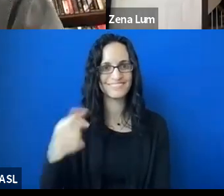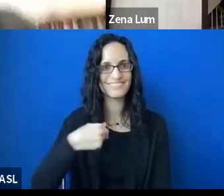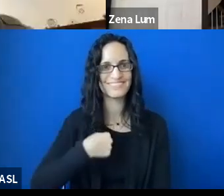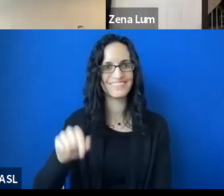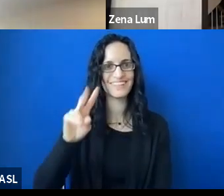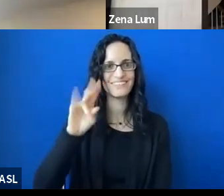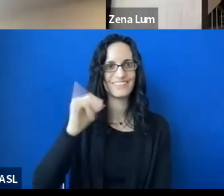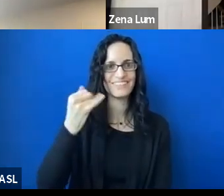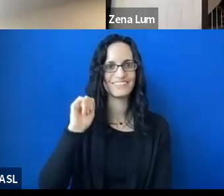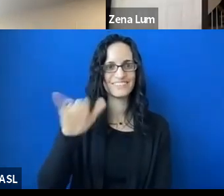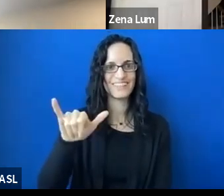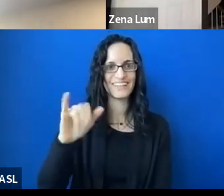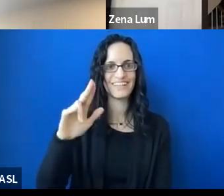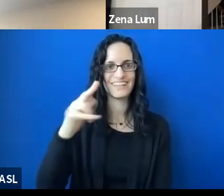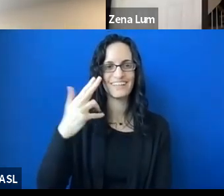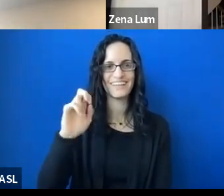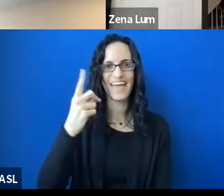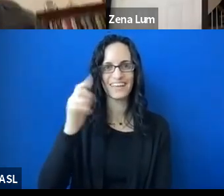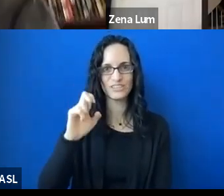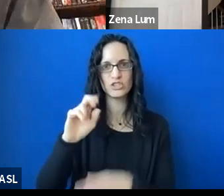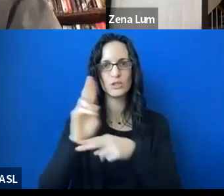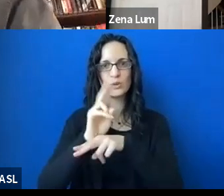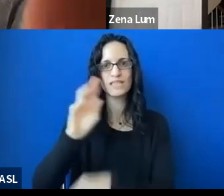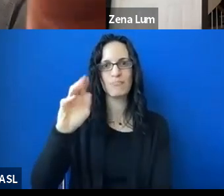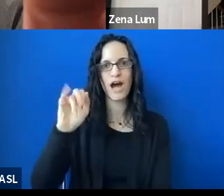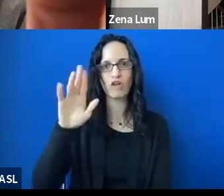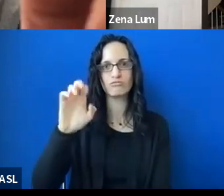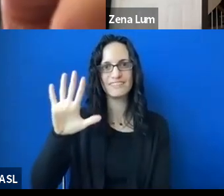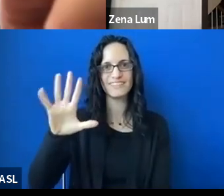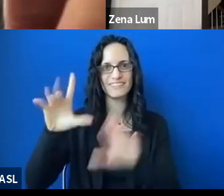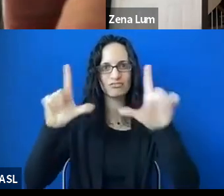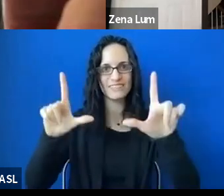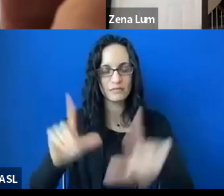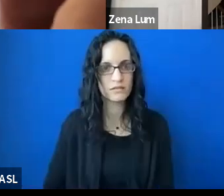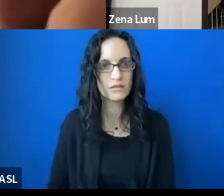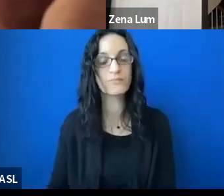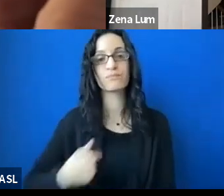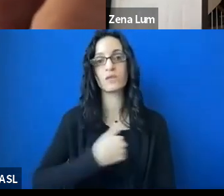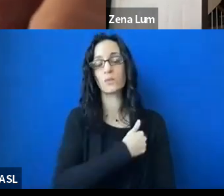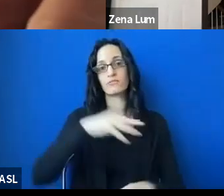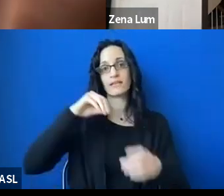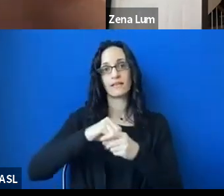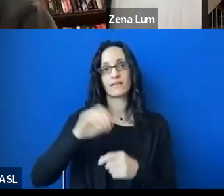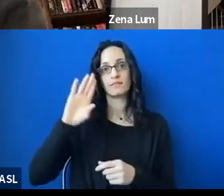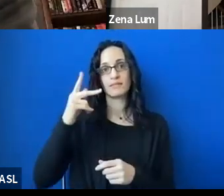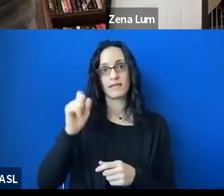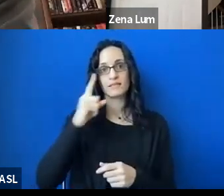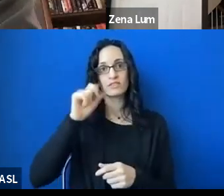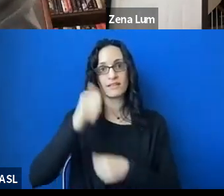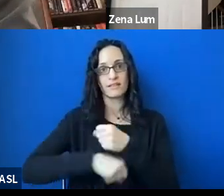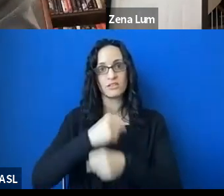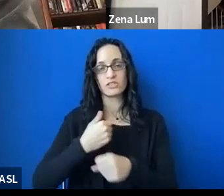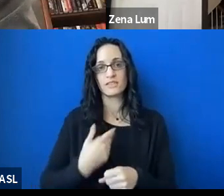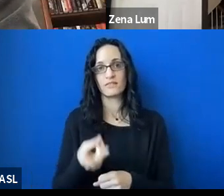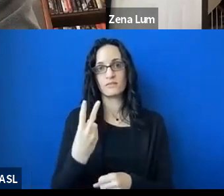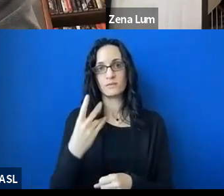Hegde, and we've been a Boston public school family for 10 years. We have two kids, one in